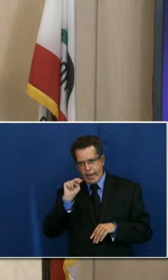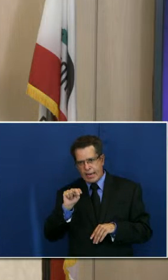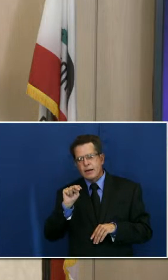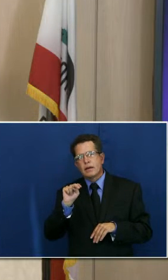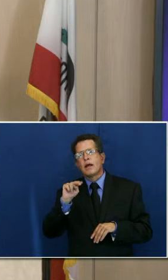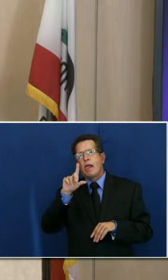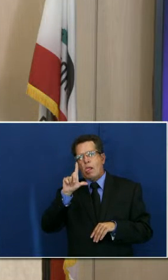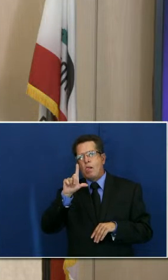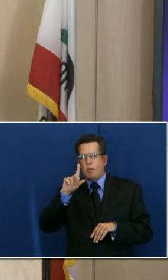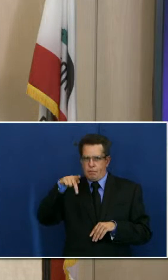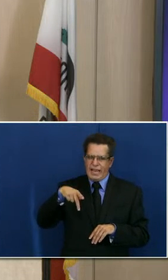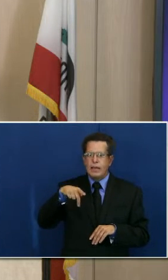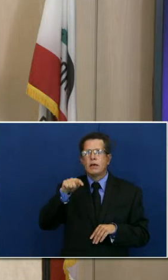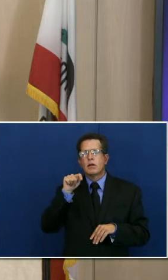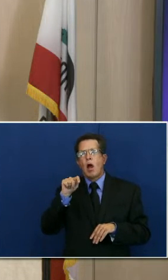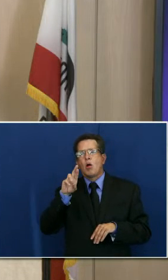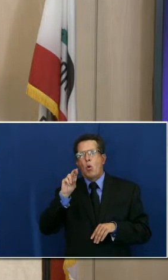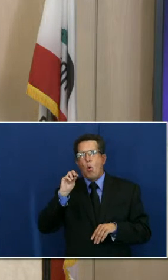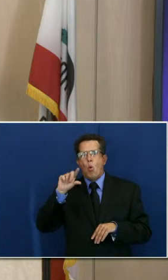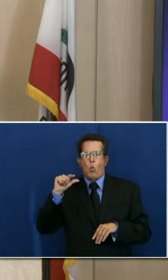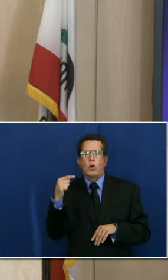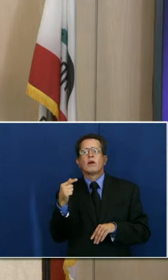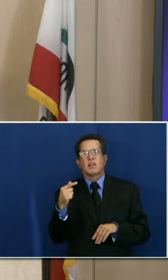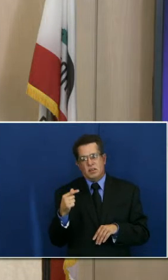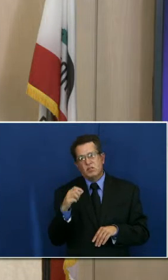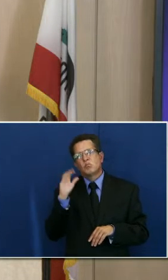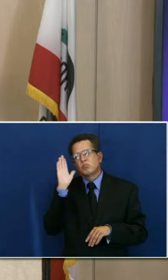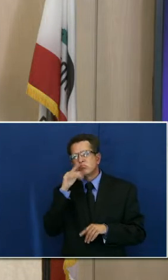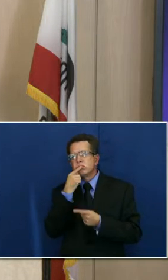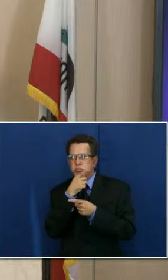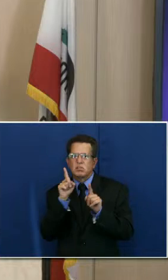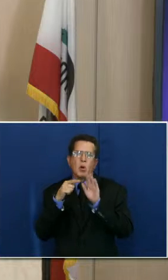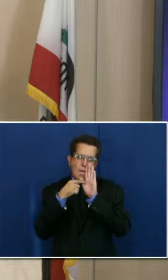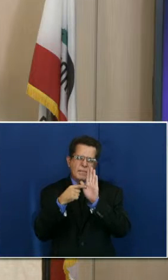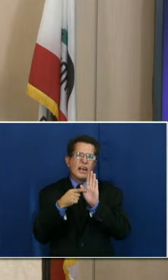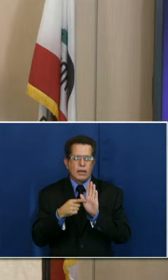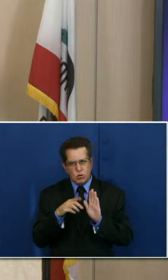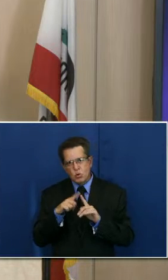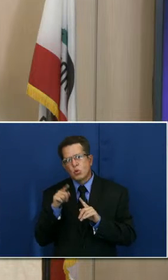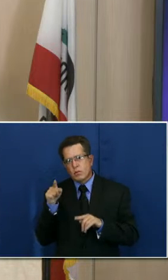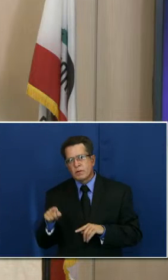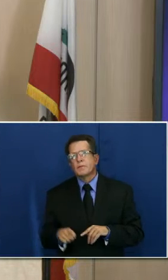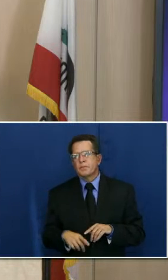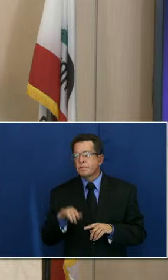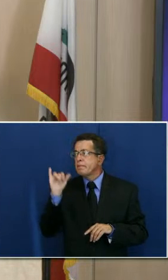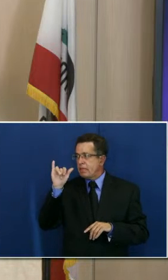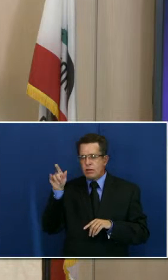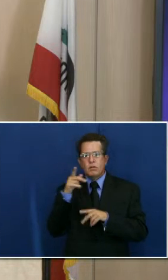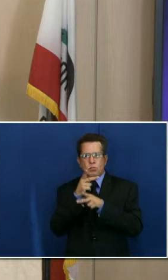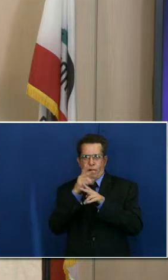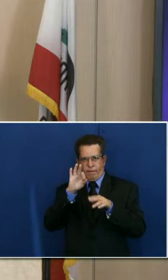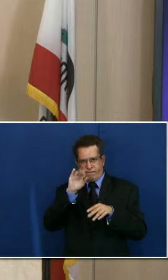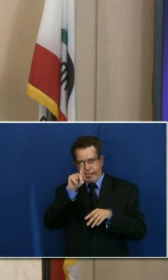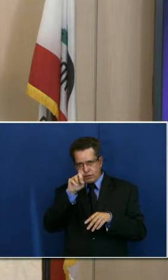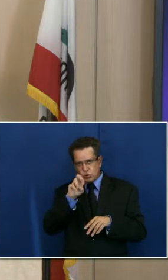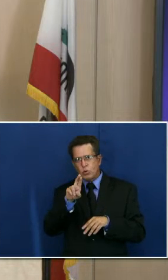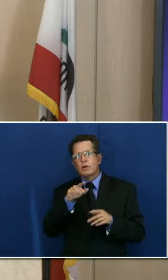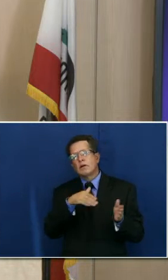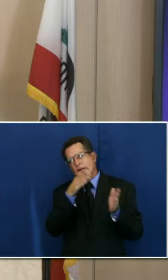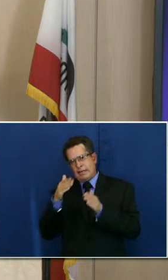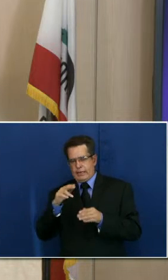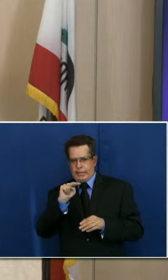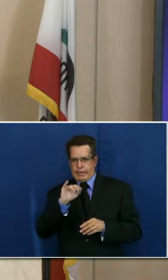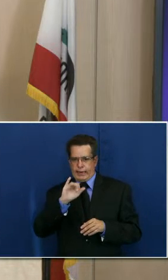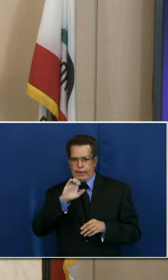sandiegobnlp.org. With that, let's proceed to our update. Again, as I mentioned today, we'll have Supervisor Fletcher, followed by Nick Mascione, the director